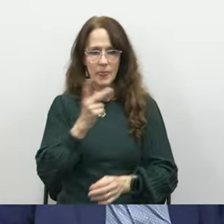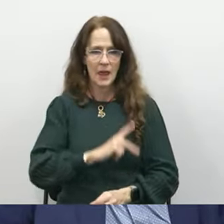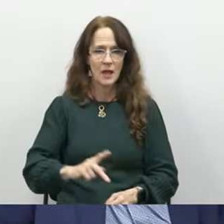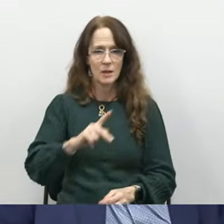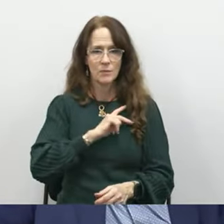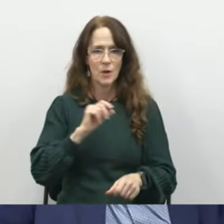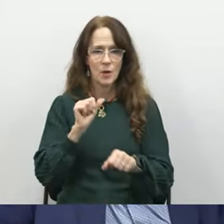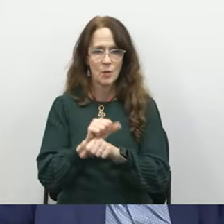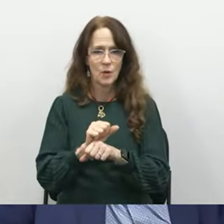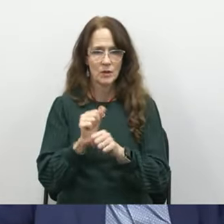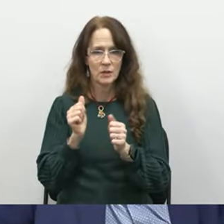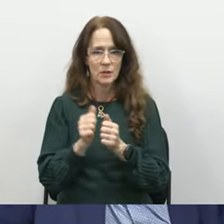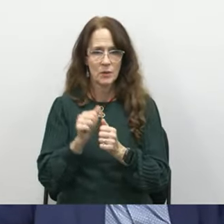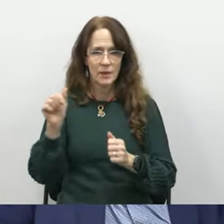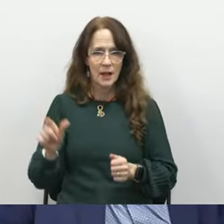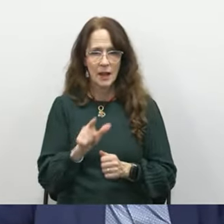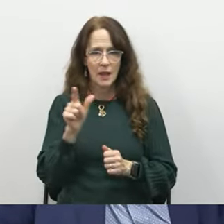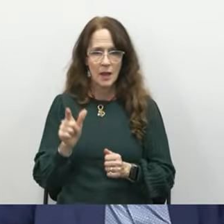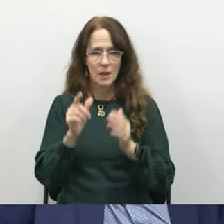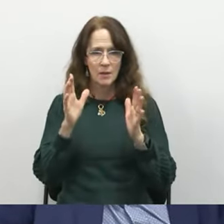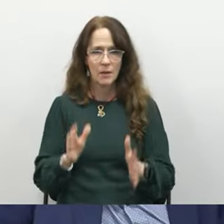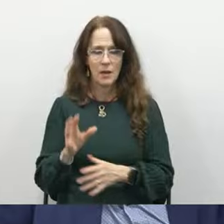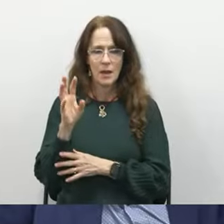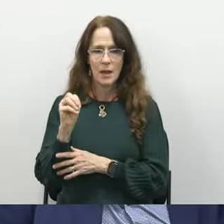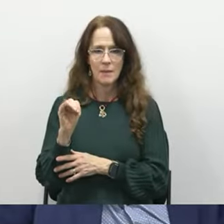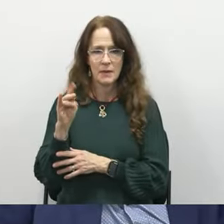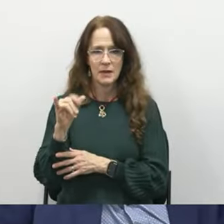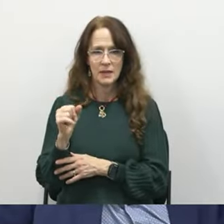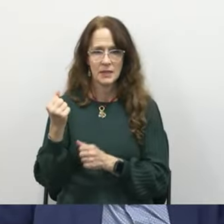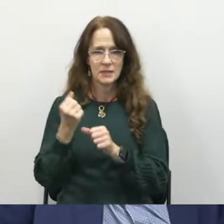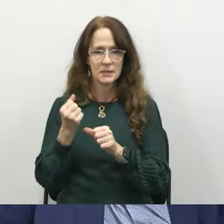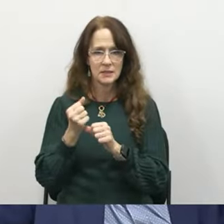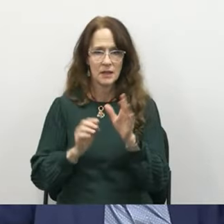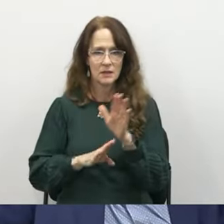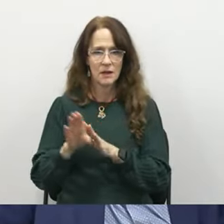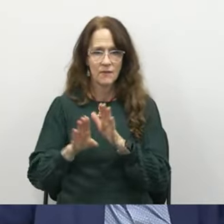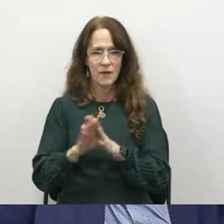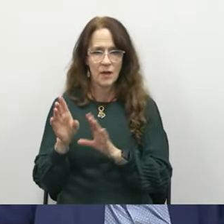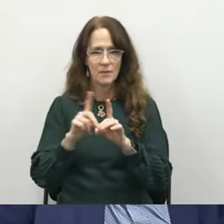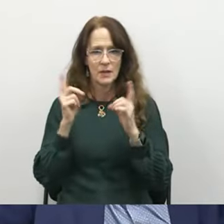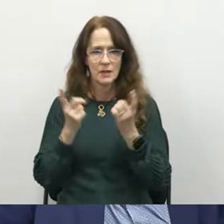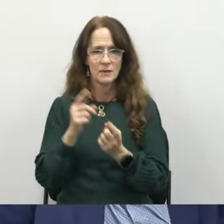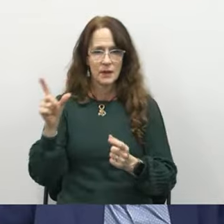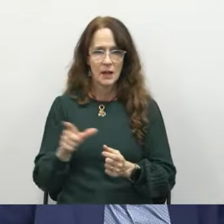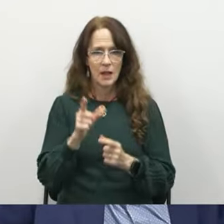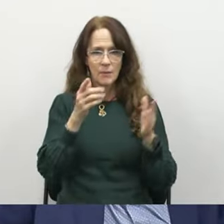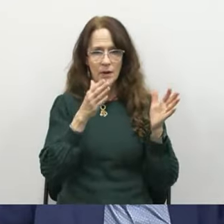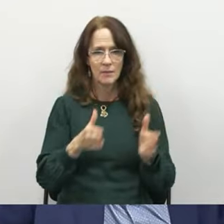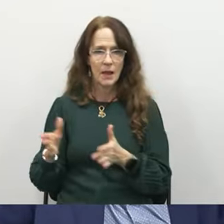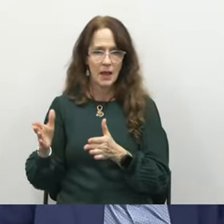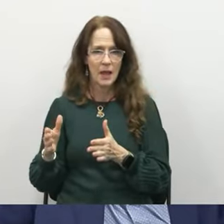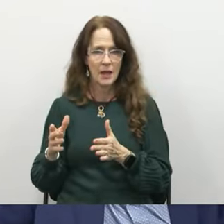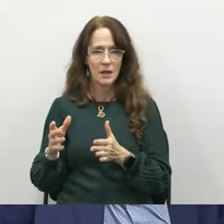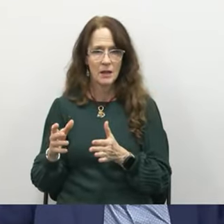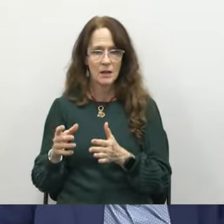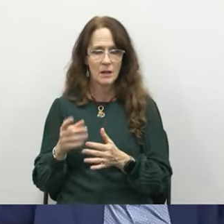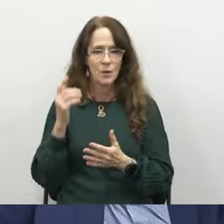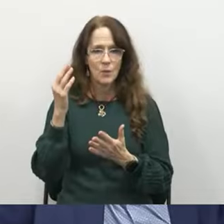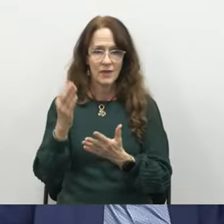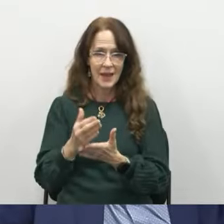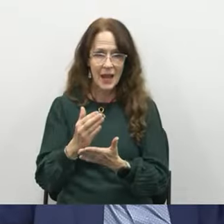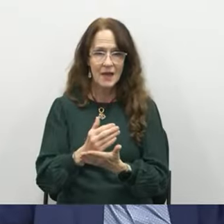worked alongside librarians and media assistants to develop a district library plan, one that's with lessons